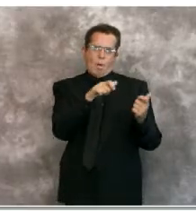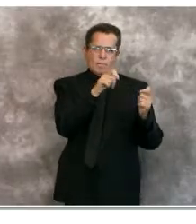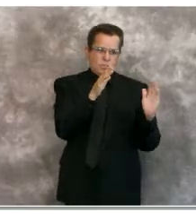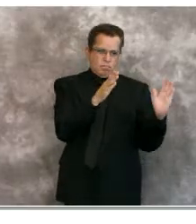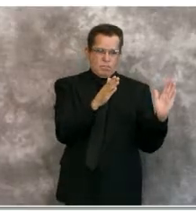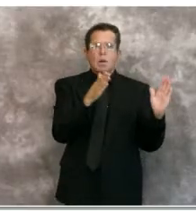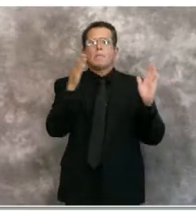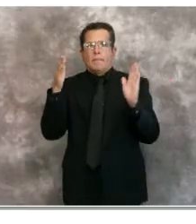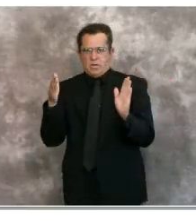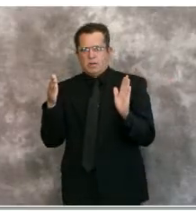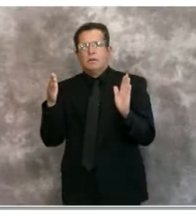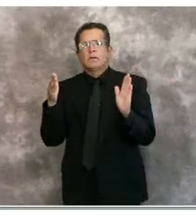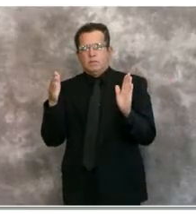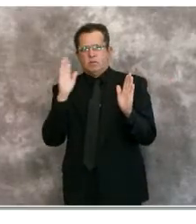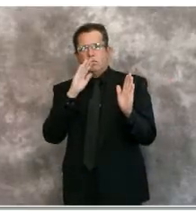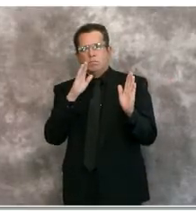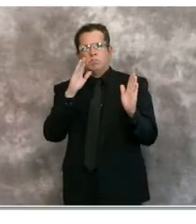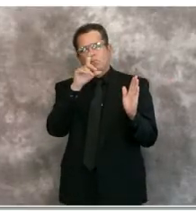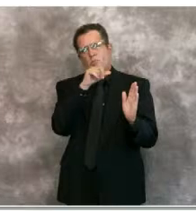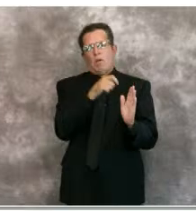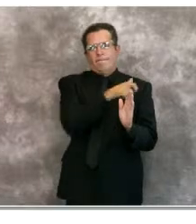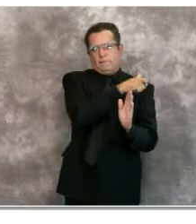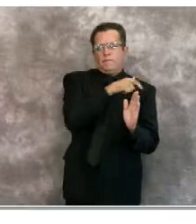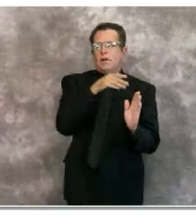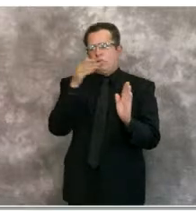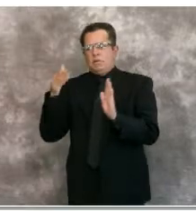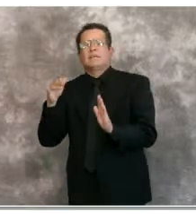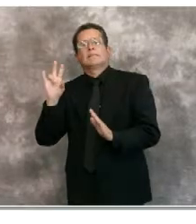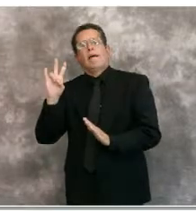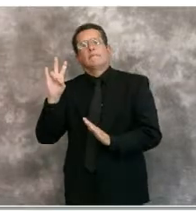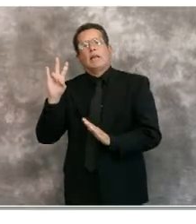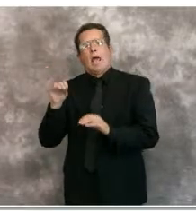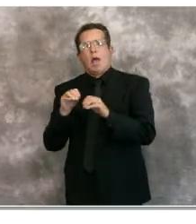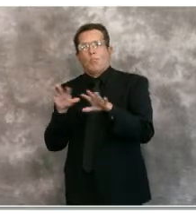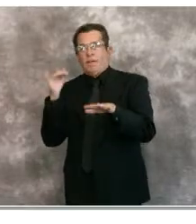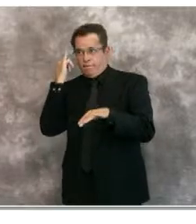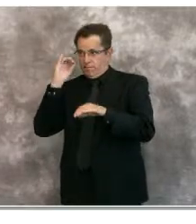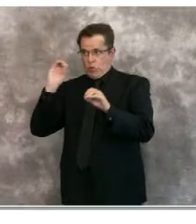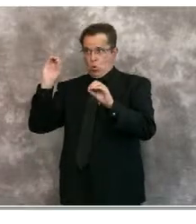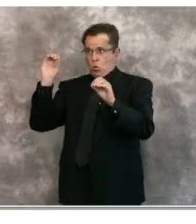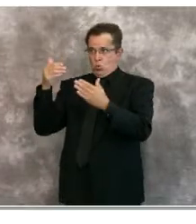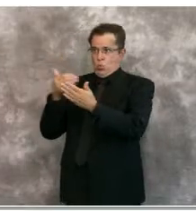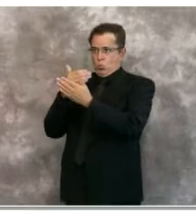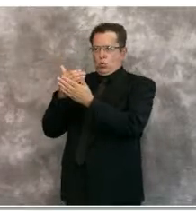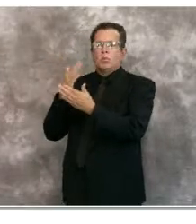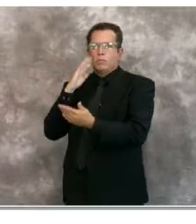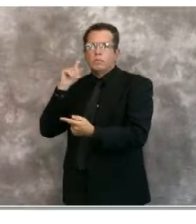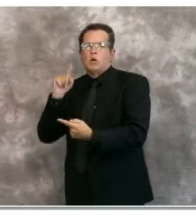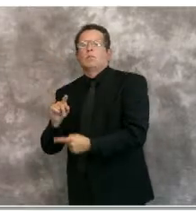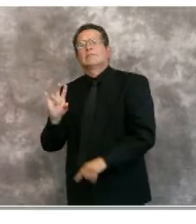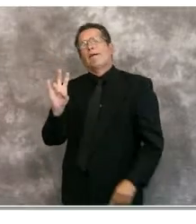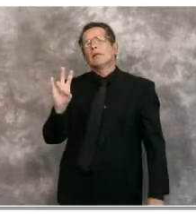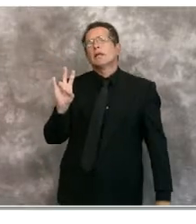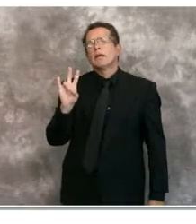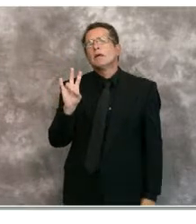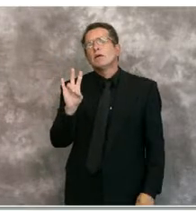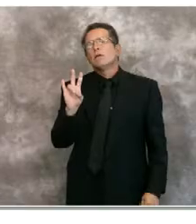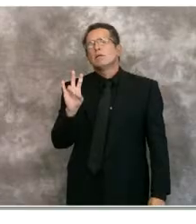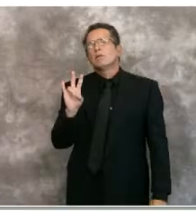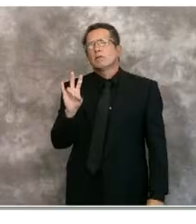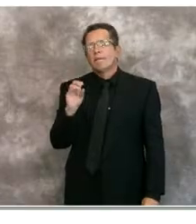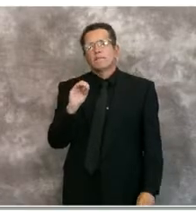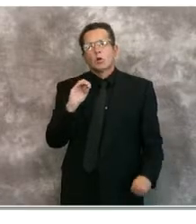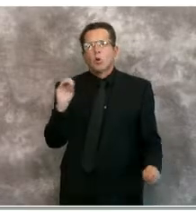be left again at 7 outbreaks if there are no new outbreaks in the community reported.